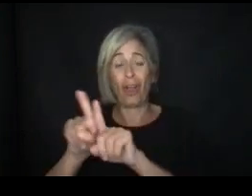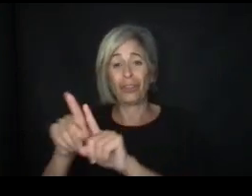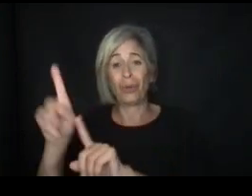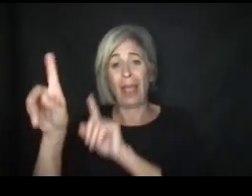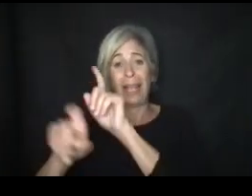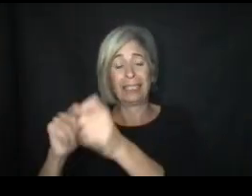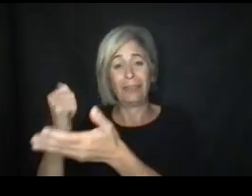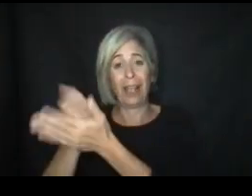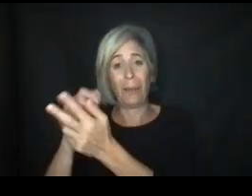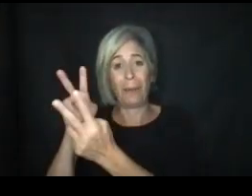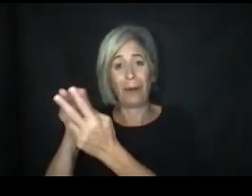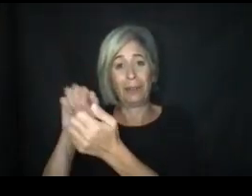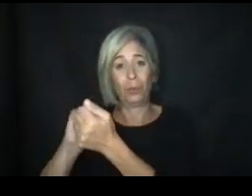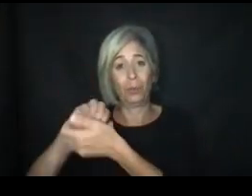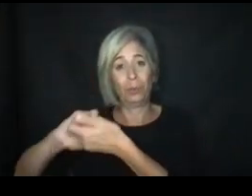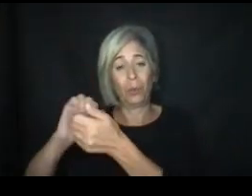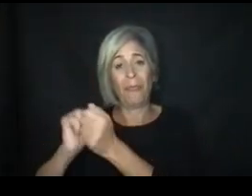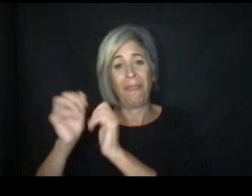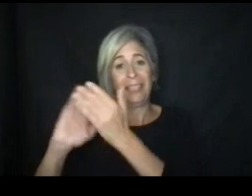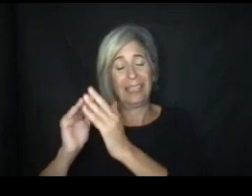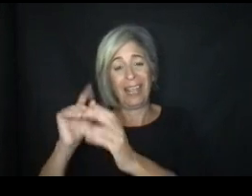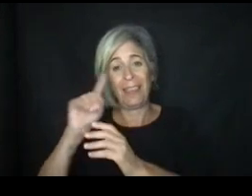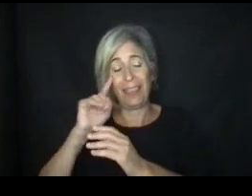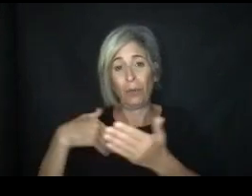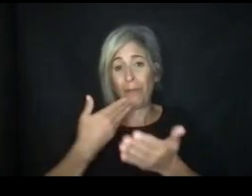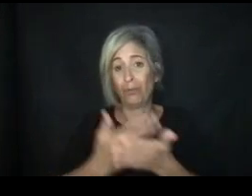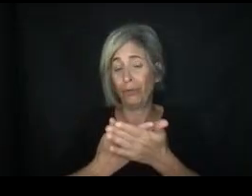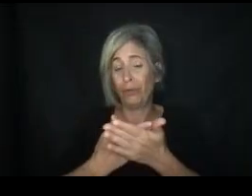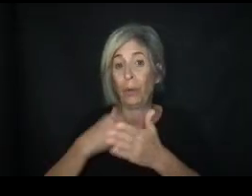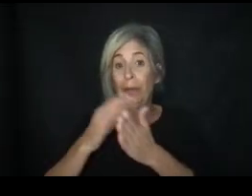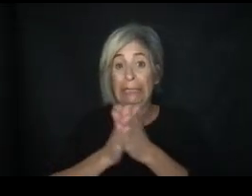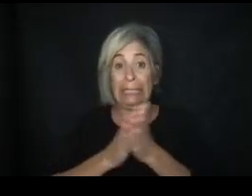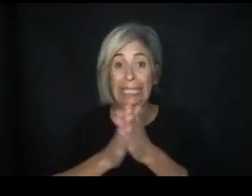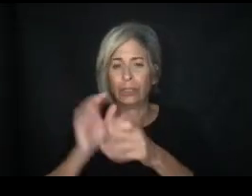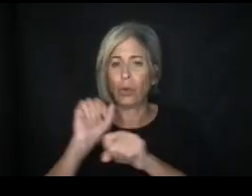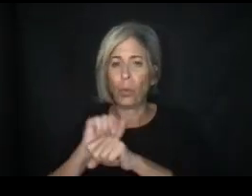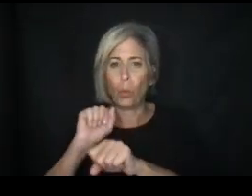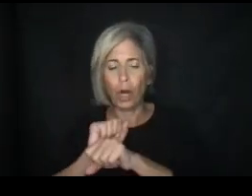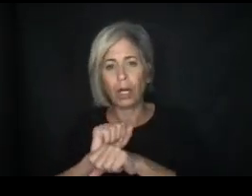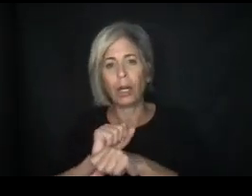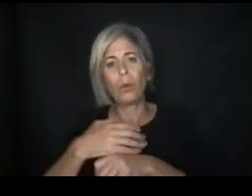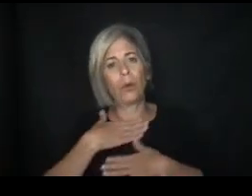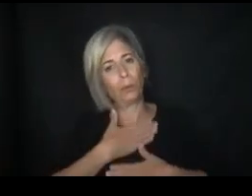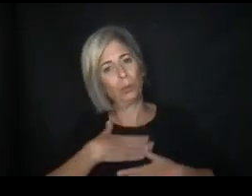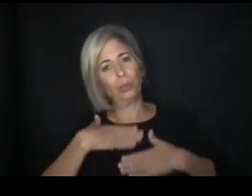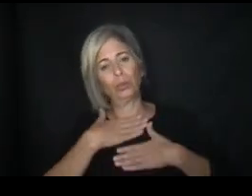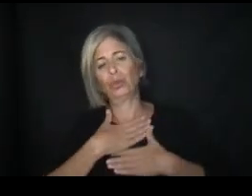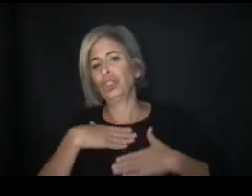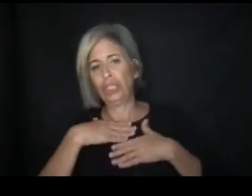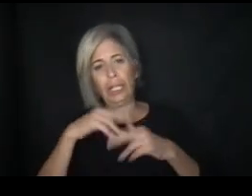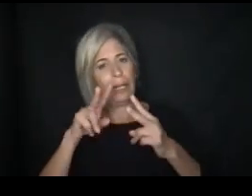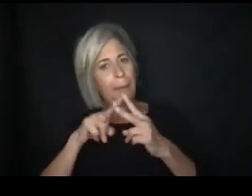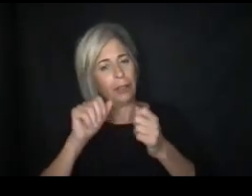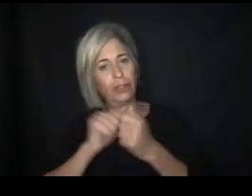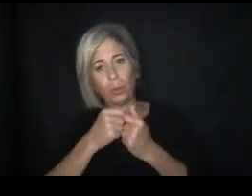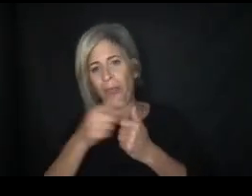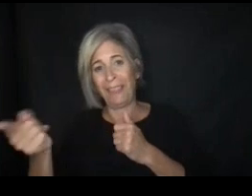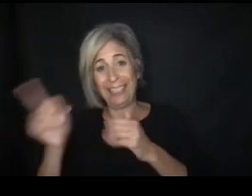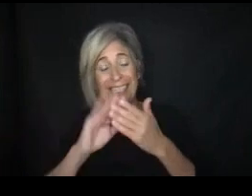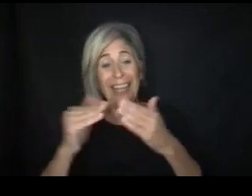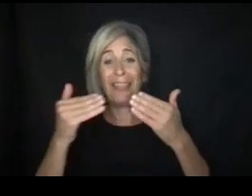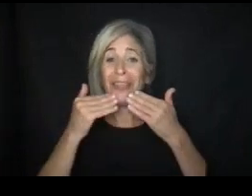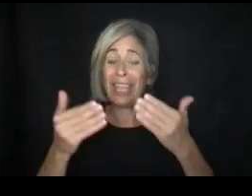city. I think that we've shown that we are eager to work, and we would appreciate partnership with the city. Thank